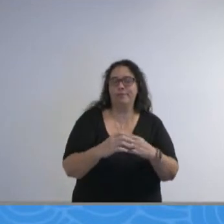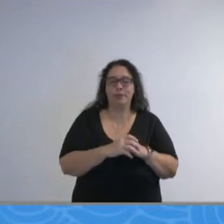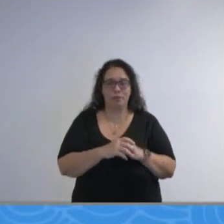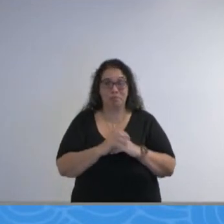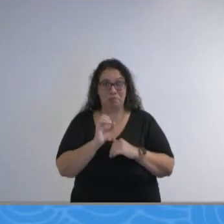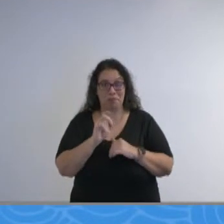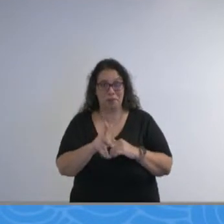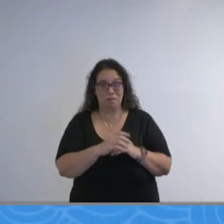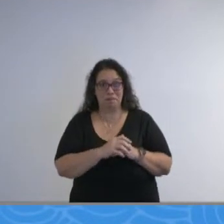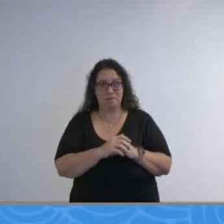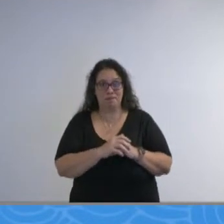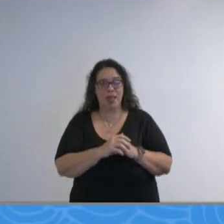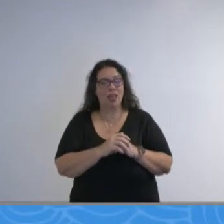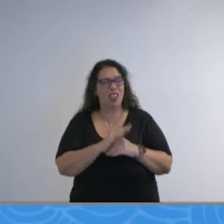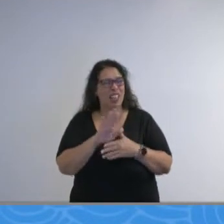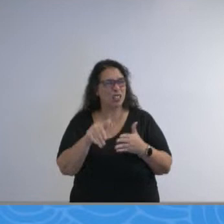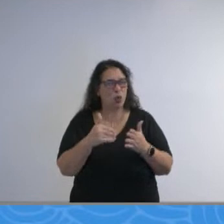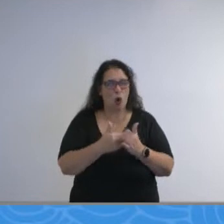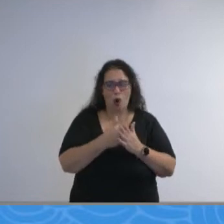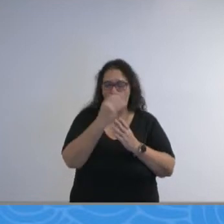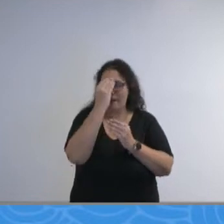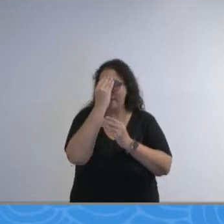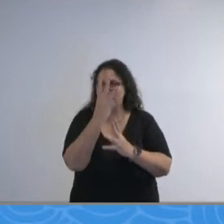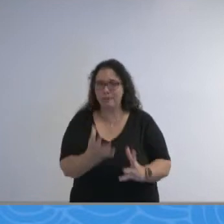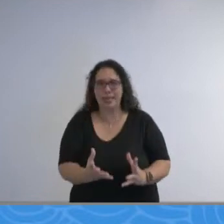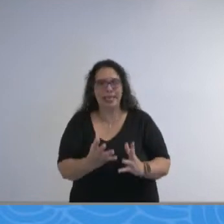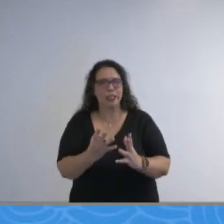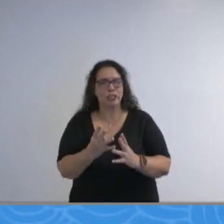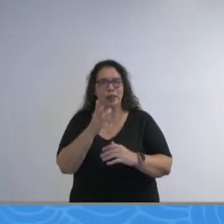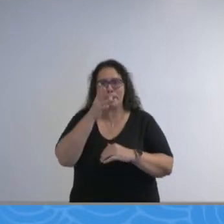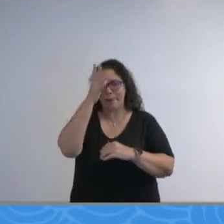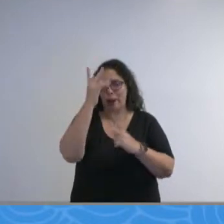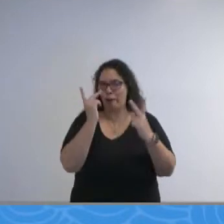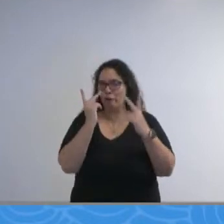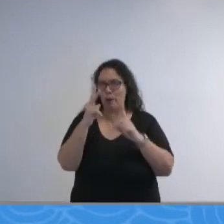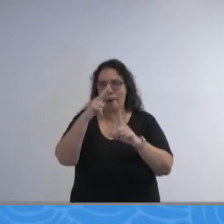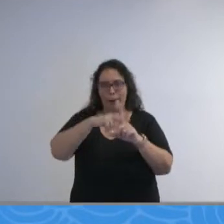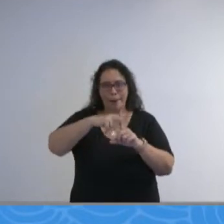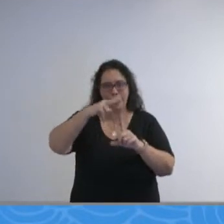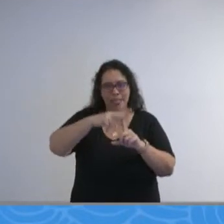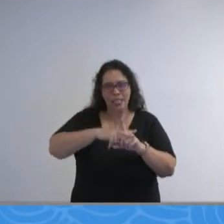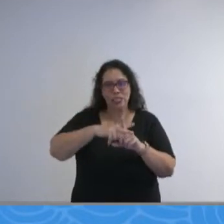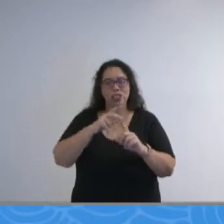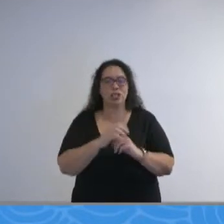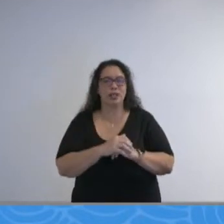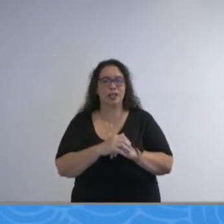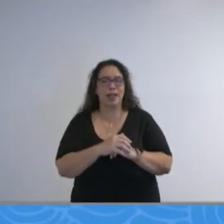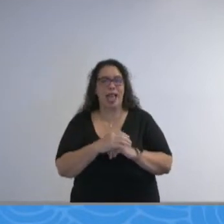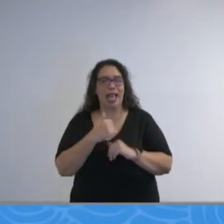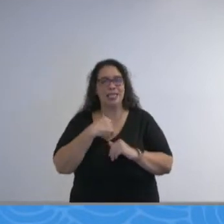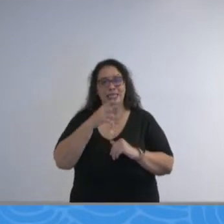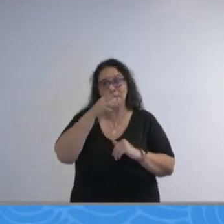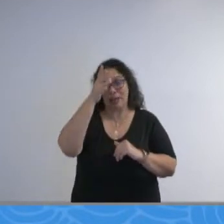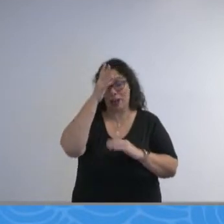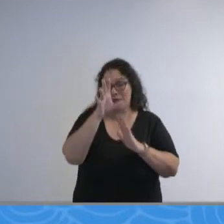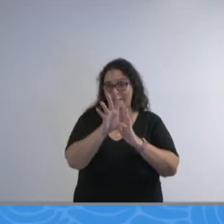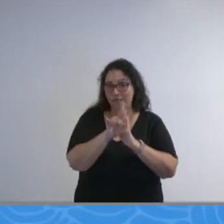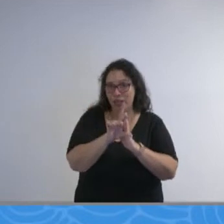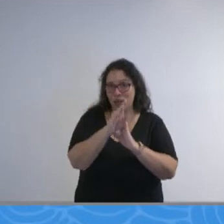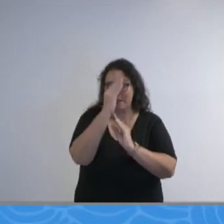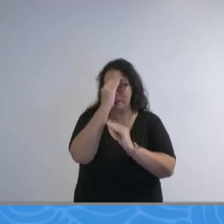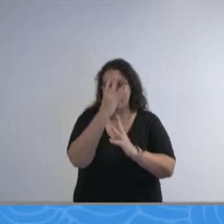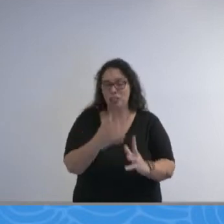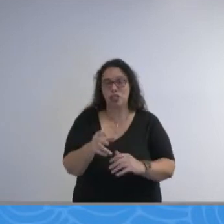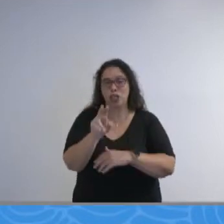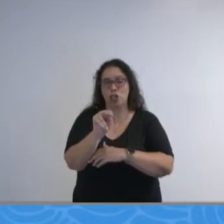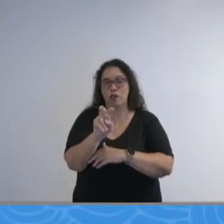the application. It's all information. There was a parent video and information night on November